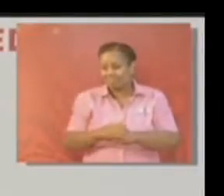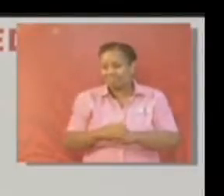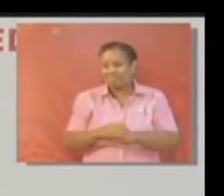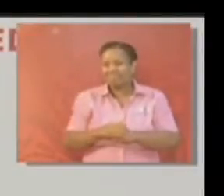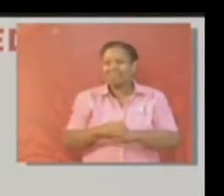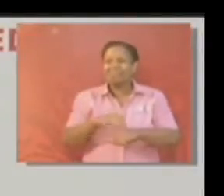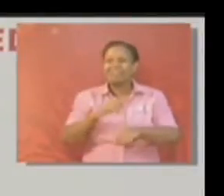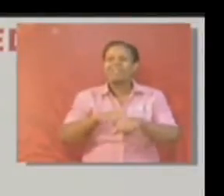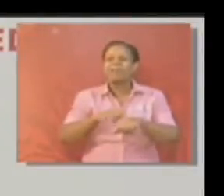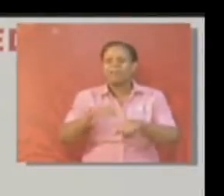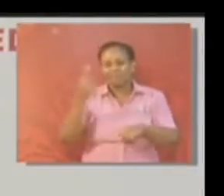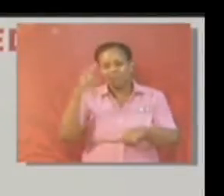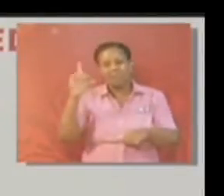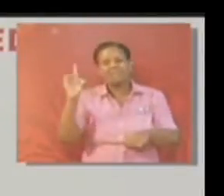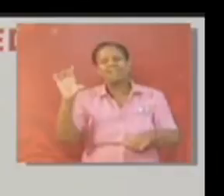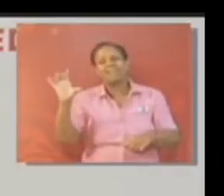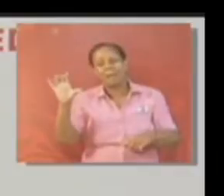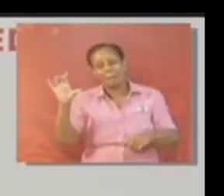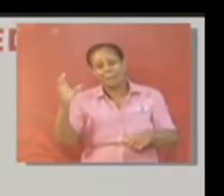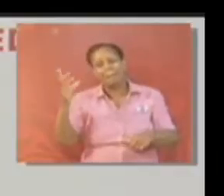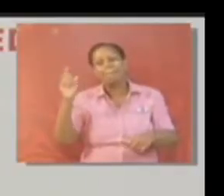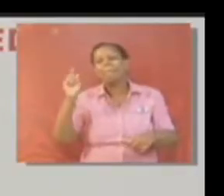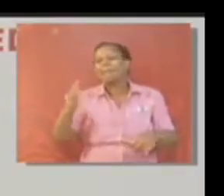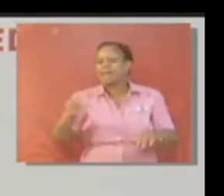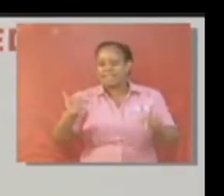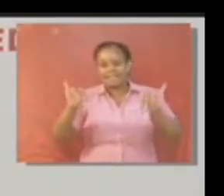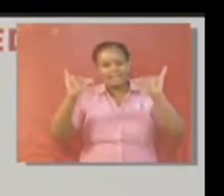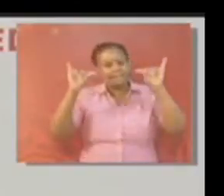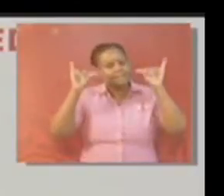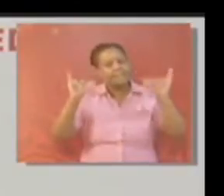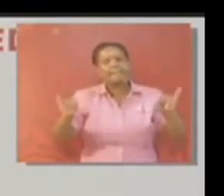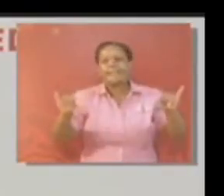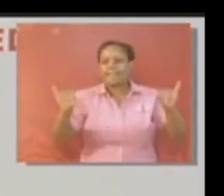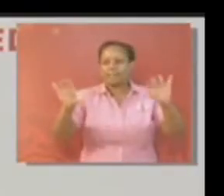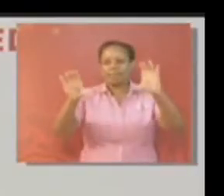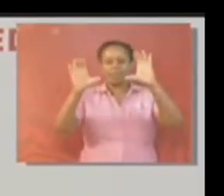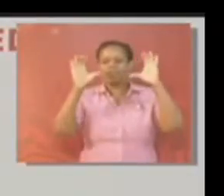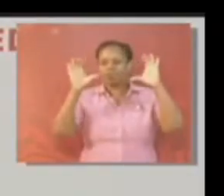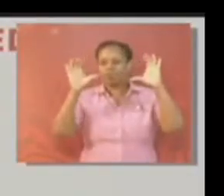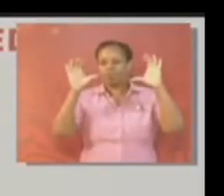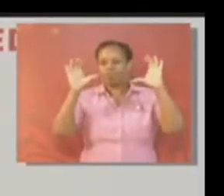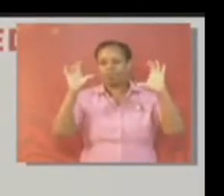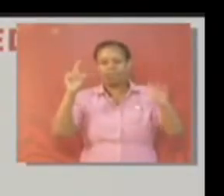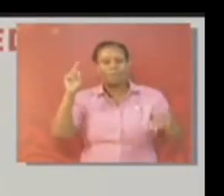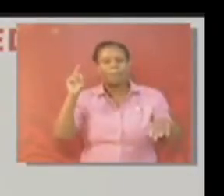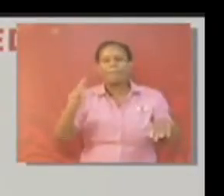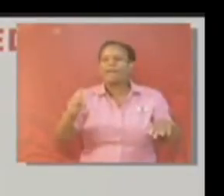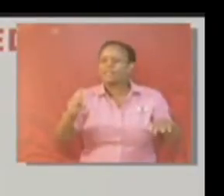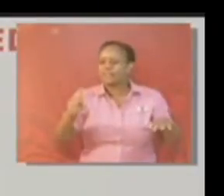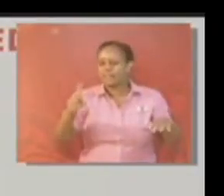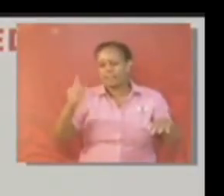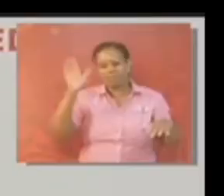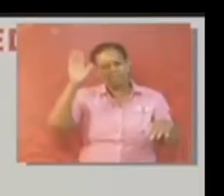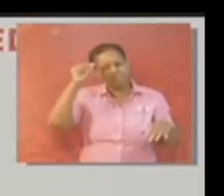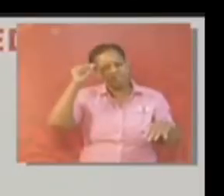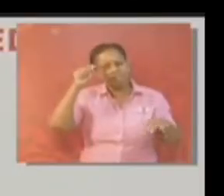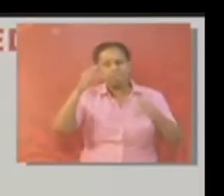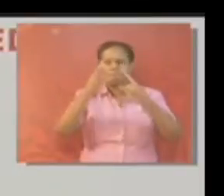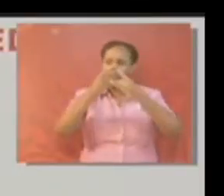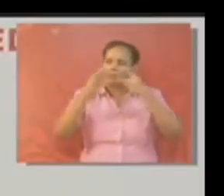our personal vigilance. The state will do what it can, but I always ask people, work with the